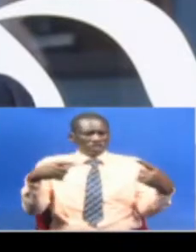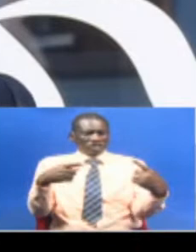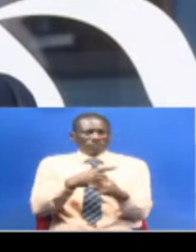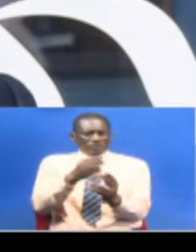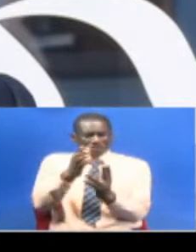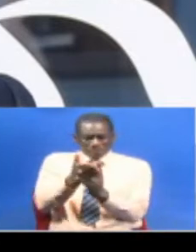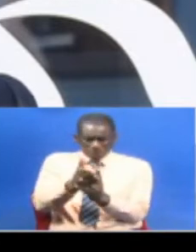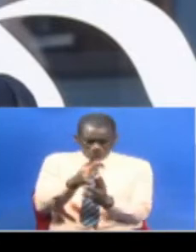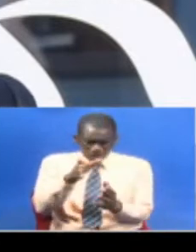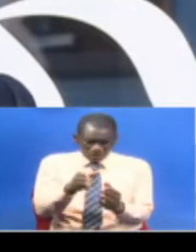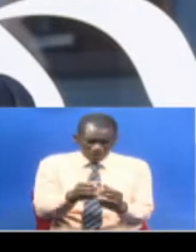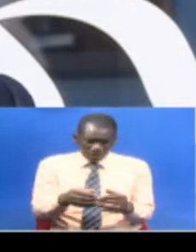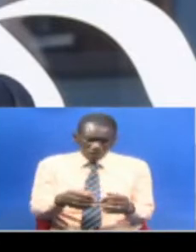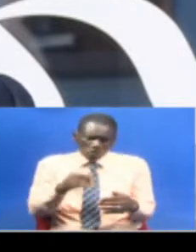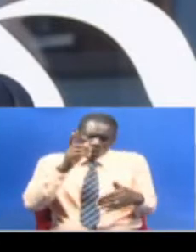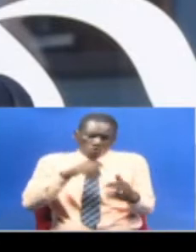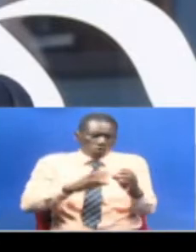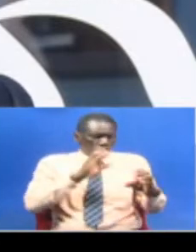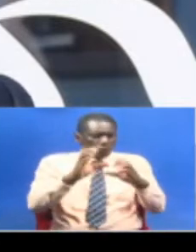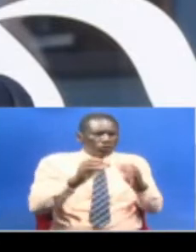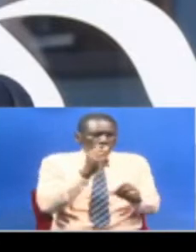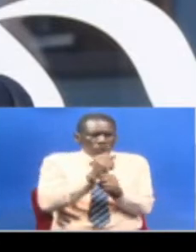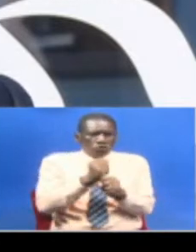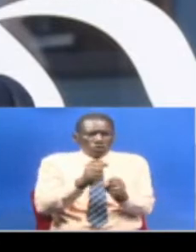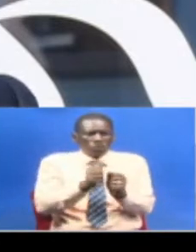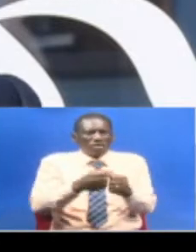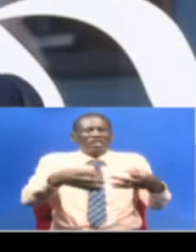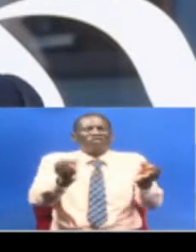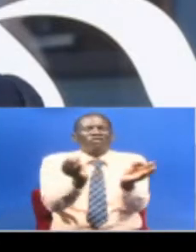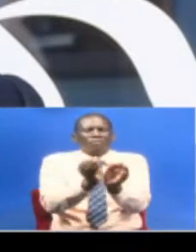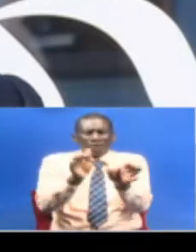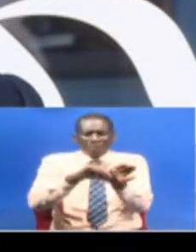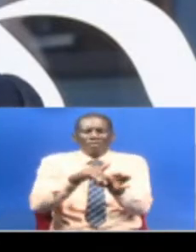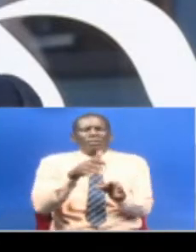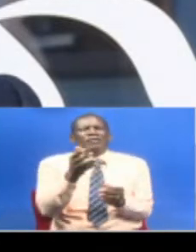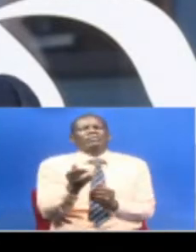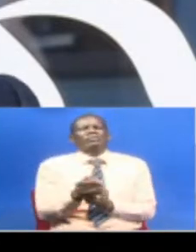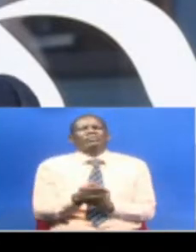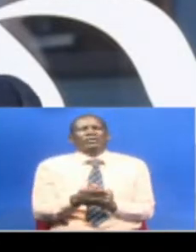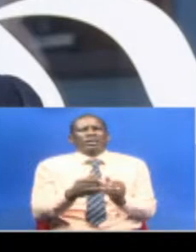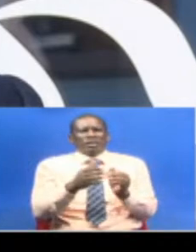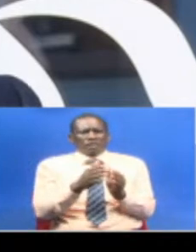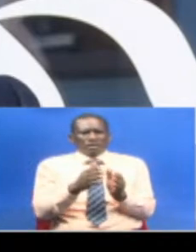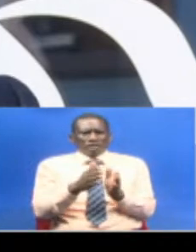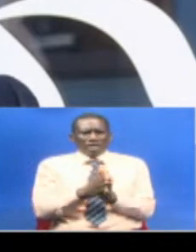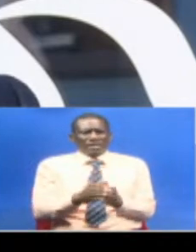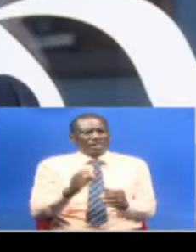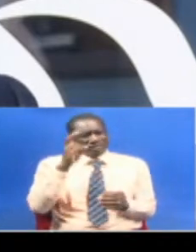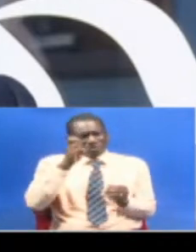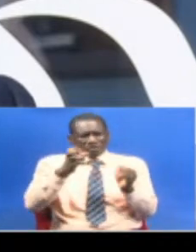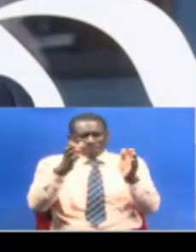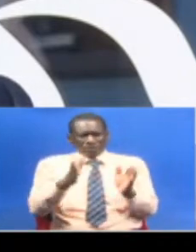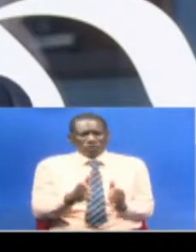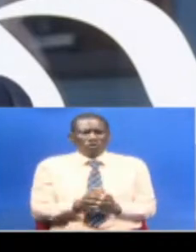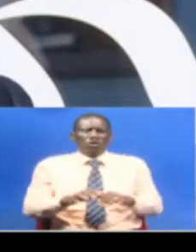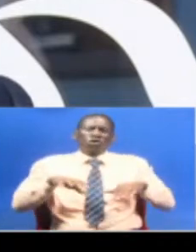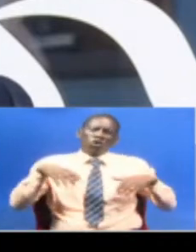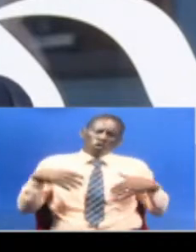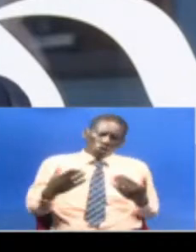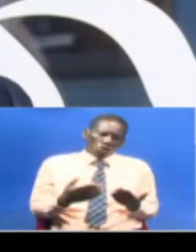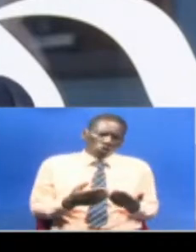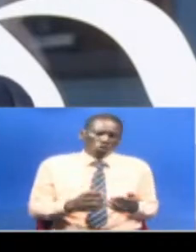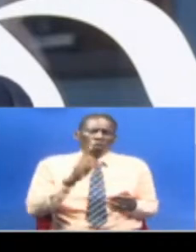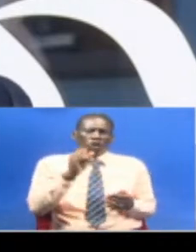between what type of communication was going on between the family member and the accused person, or by one of